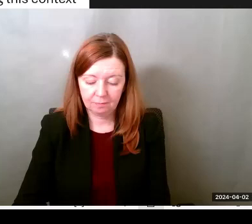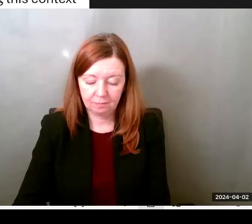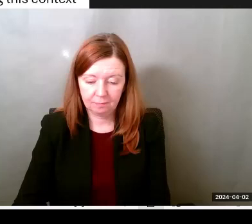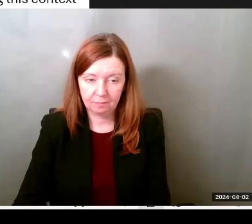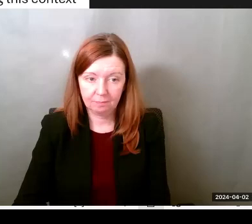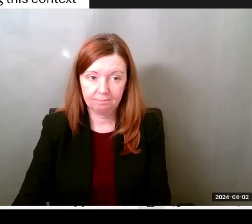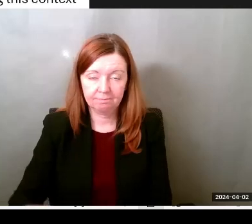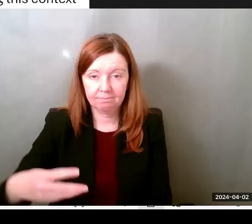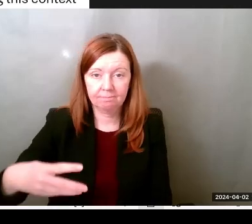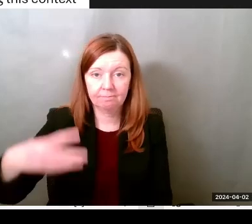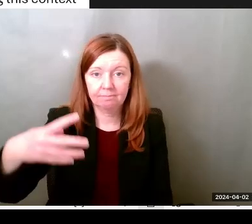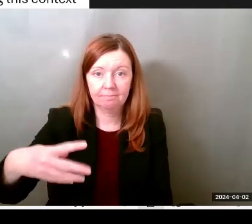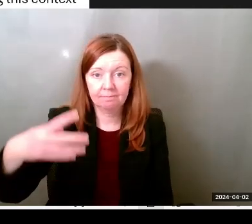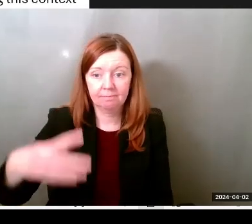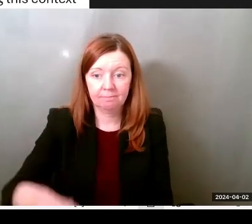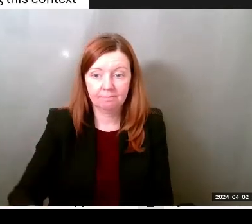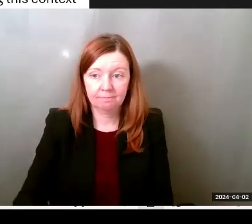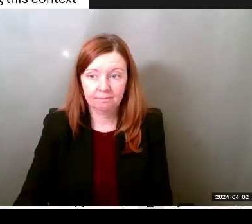Scroll down.